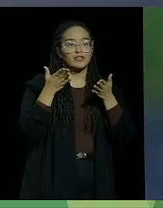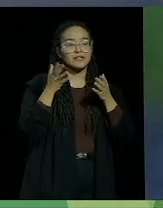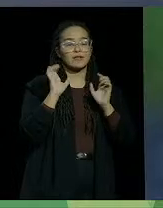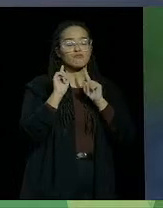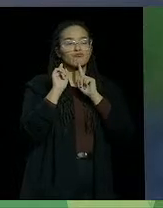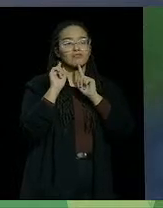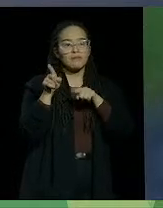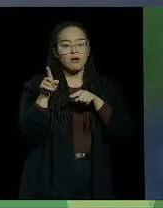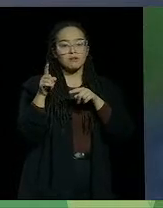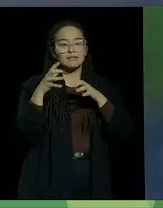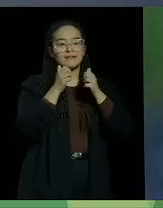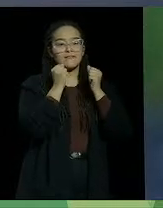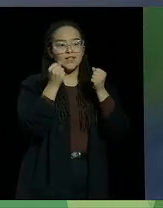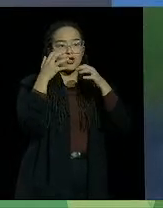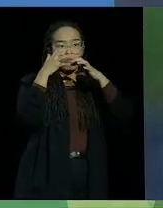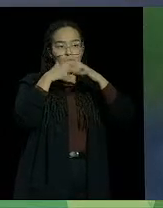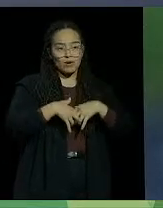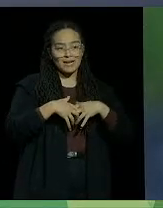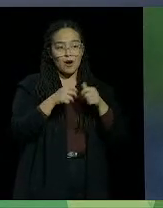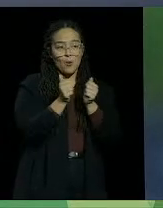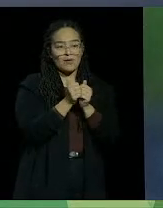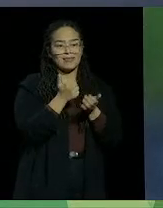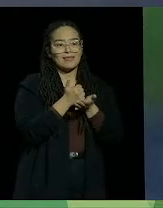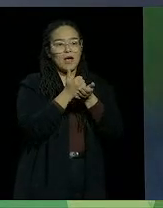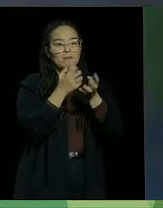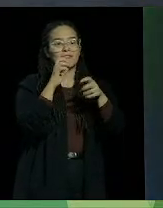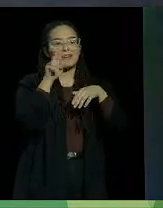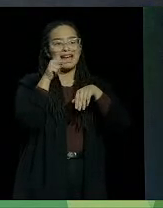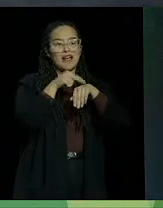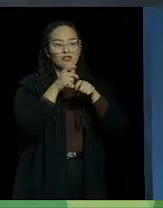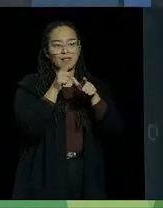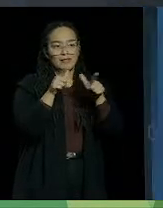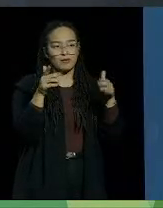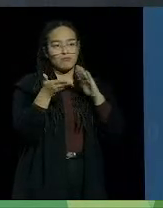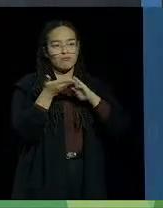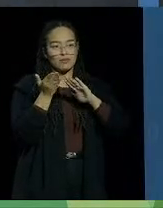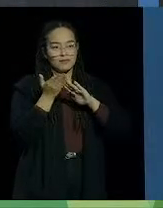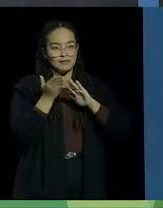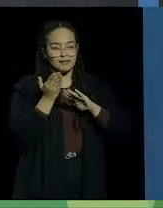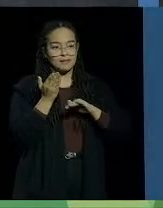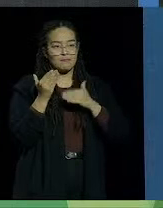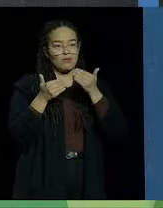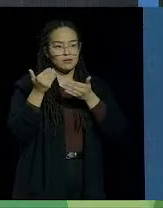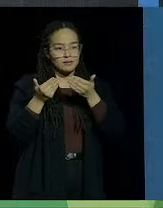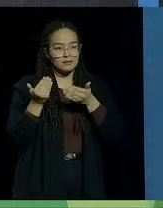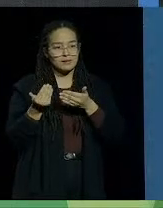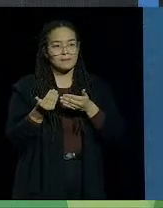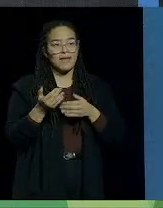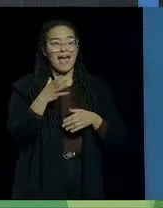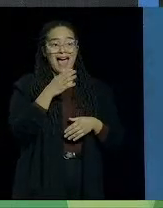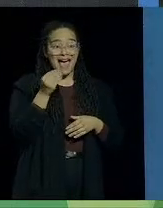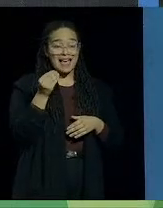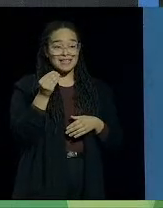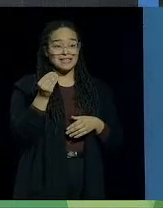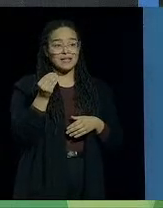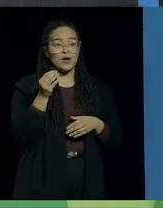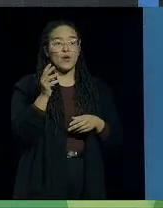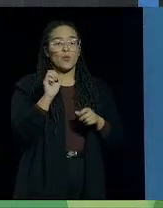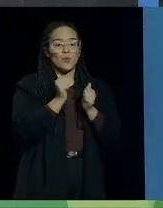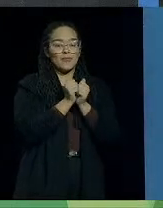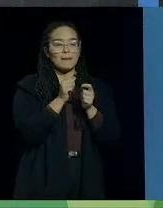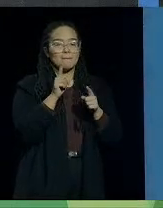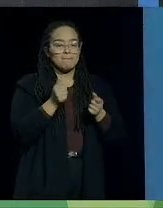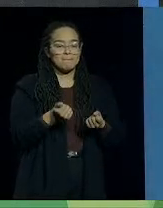natural language processing. Additionally, with the multilingual elevator emergency call service, we've